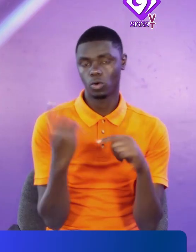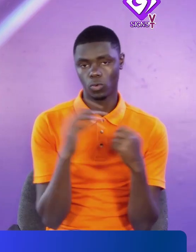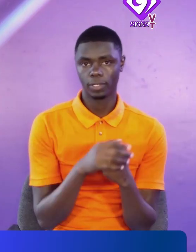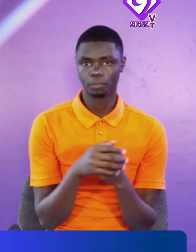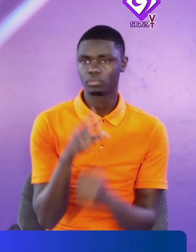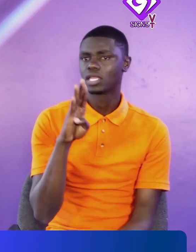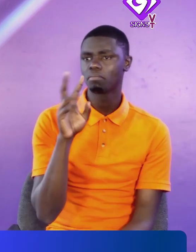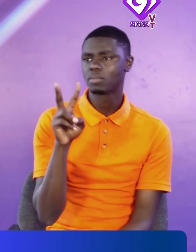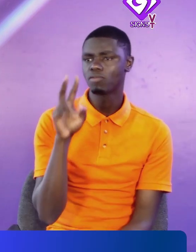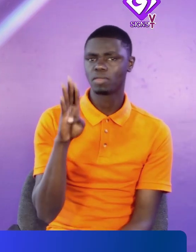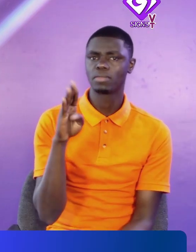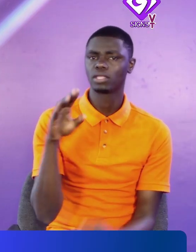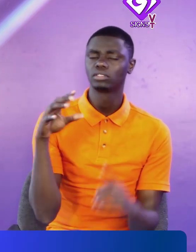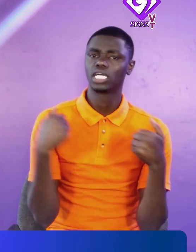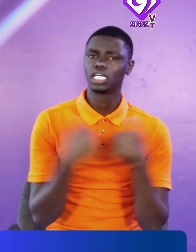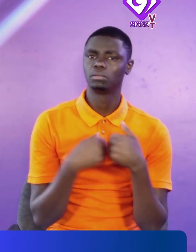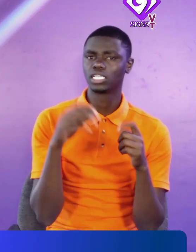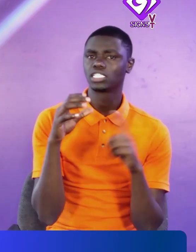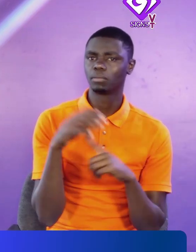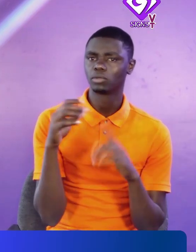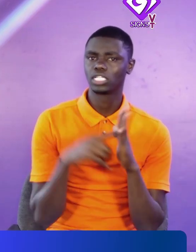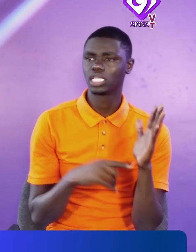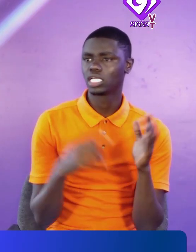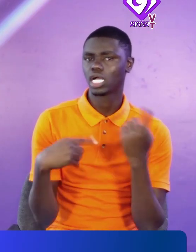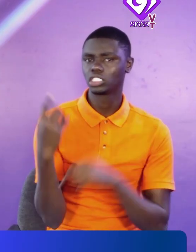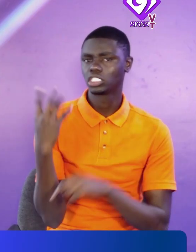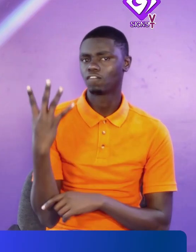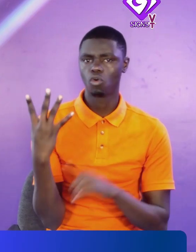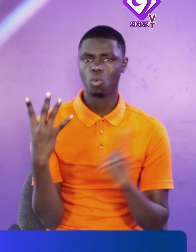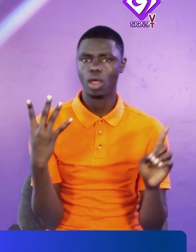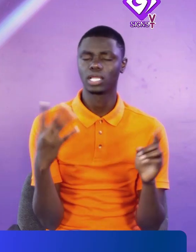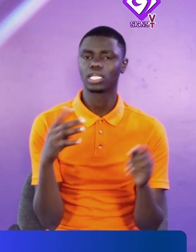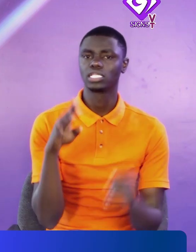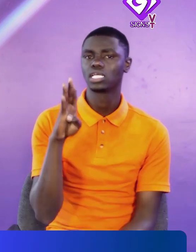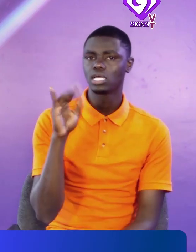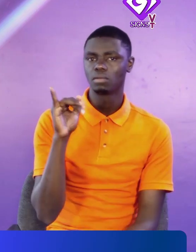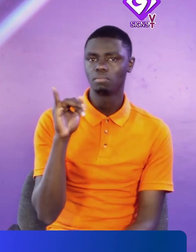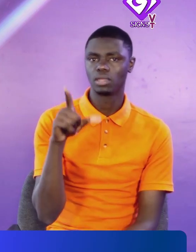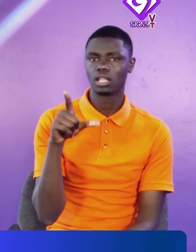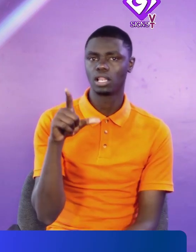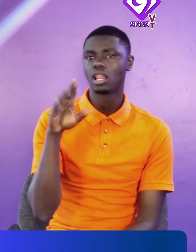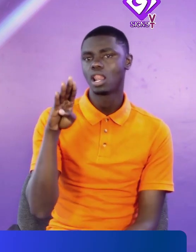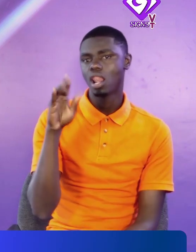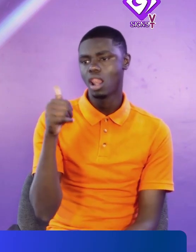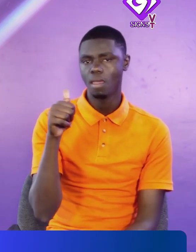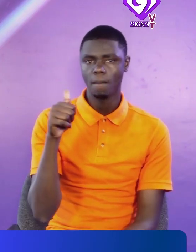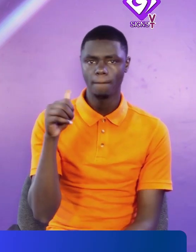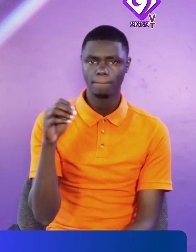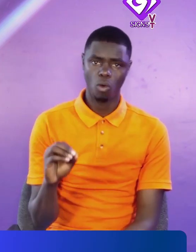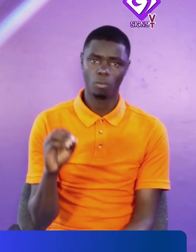akicheza Champions League na alishinda 4-1 against Bilbao. Sasa against